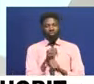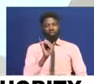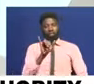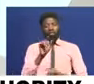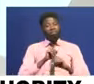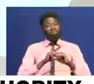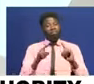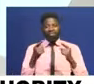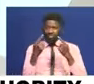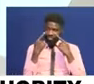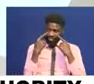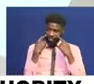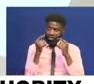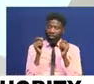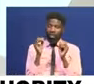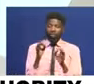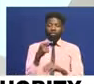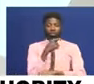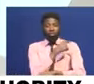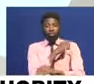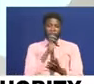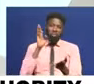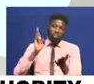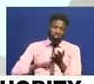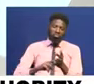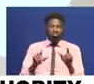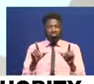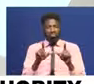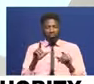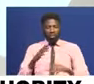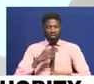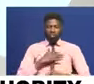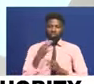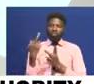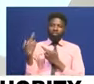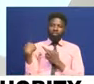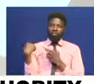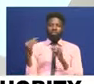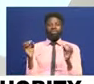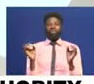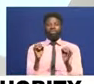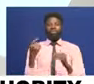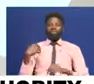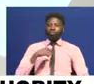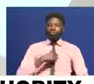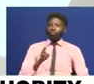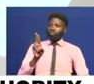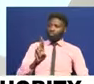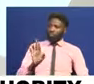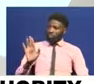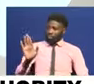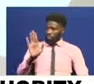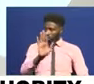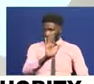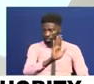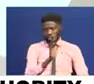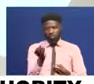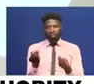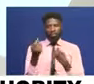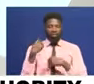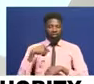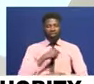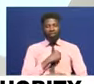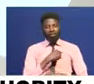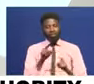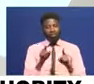terms of seeing that the healthcare facilities are registered and licensed, that's not within our mandate. So we're going to use the relevant bodies to be able to give us that information. Mm-hmm. Same for